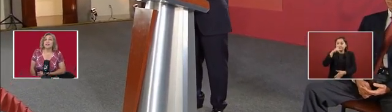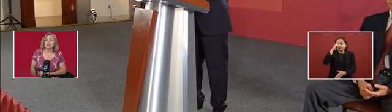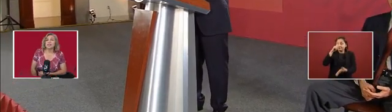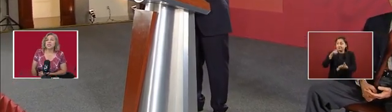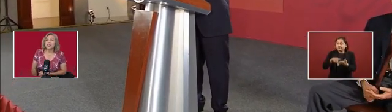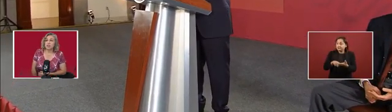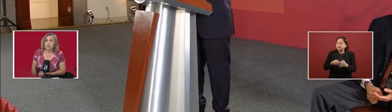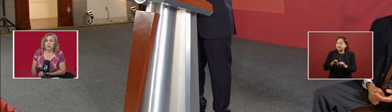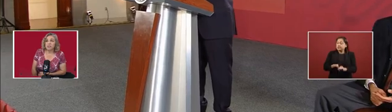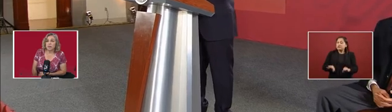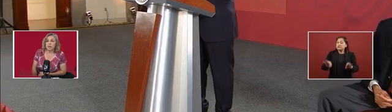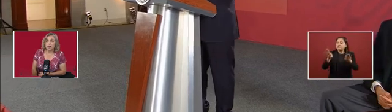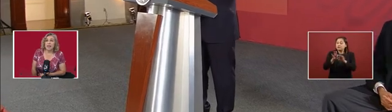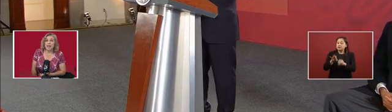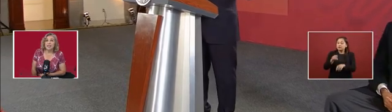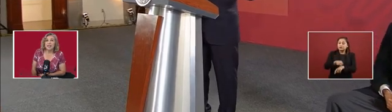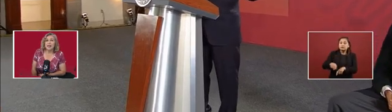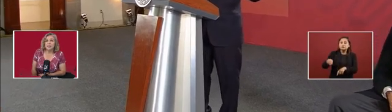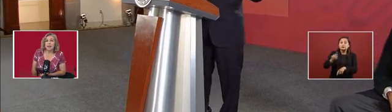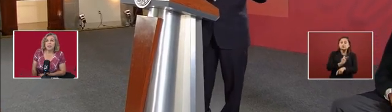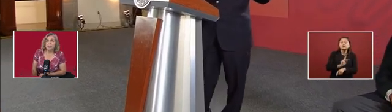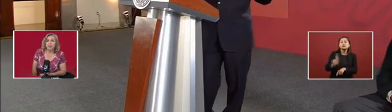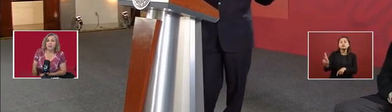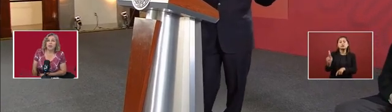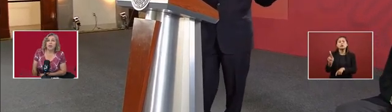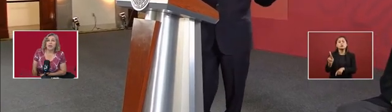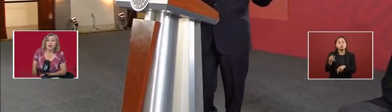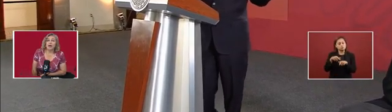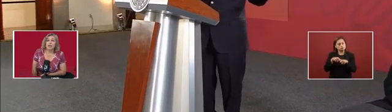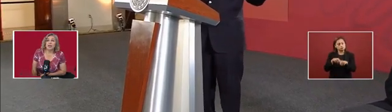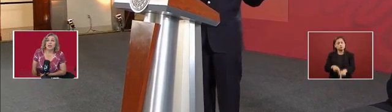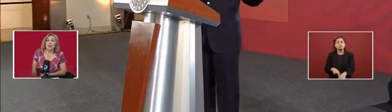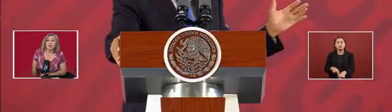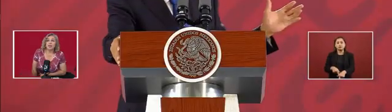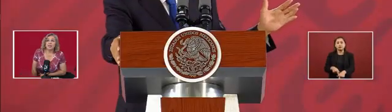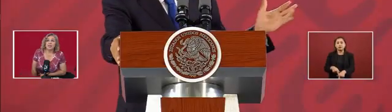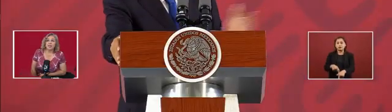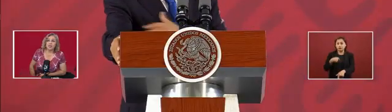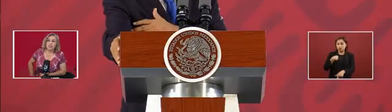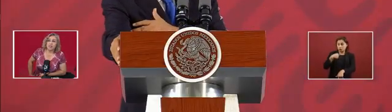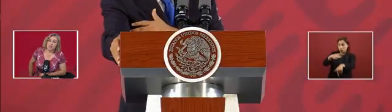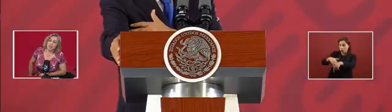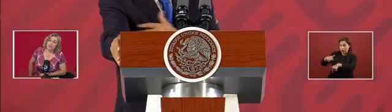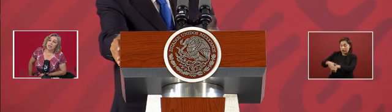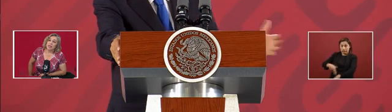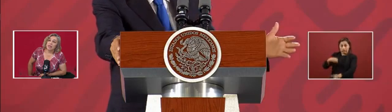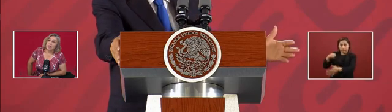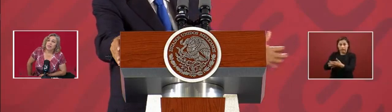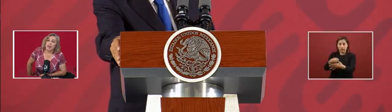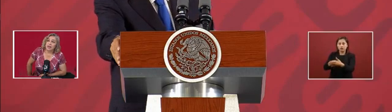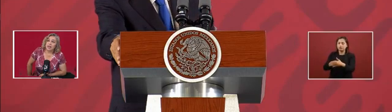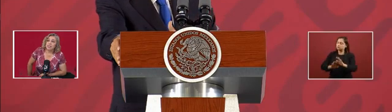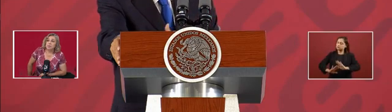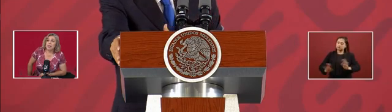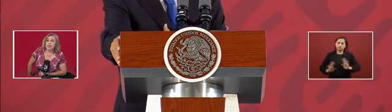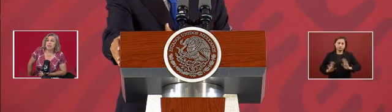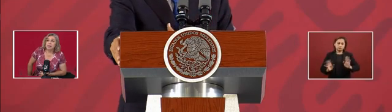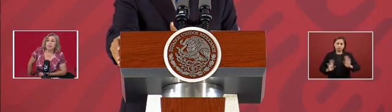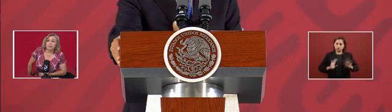in the de case la judicatura, of the judicial department, para ver in order to